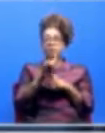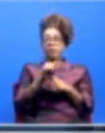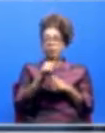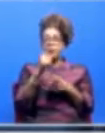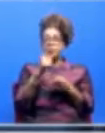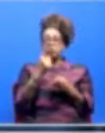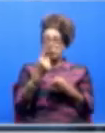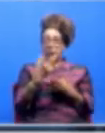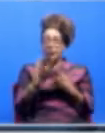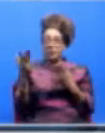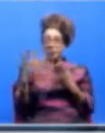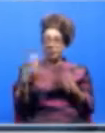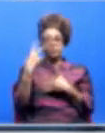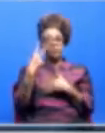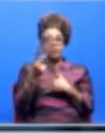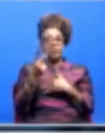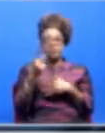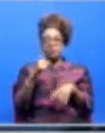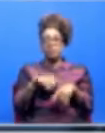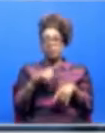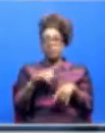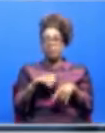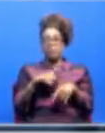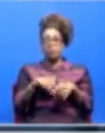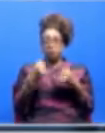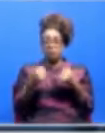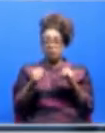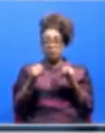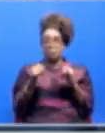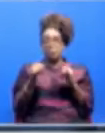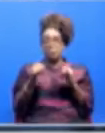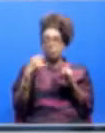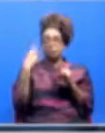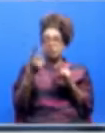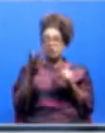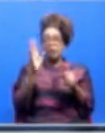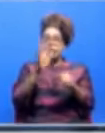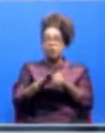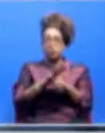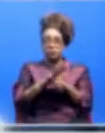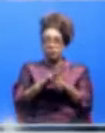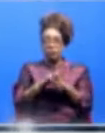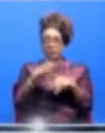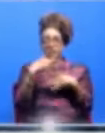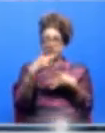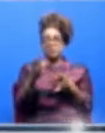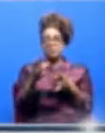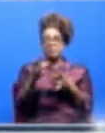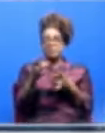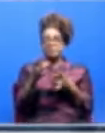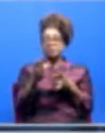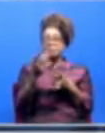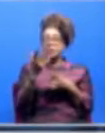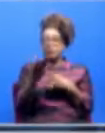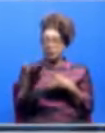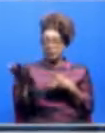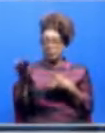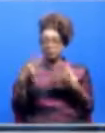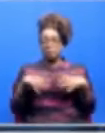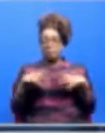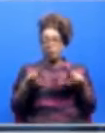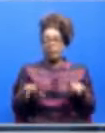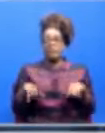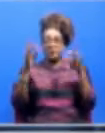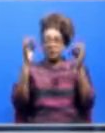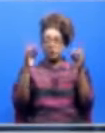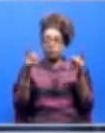money. And one thing we have seen is that now when we are outward looking, mm-hmm. we are seeing that a lot of interest is coming on